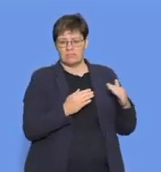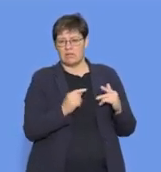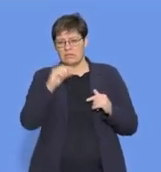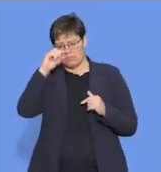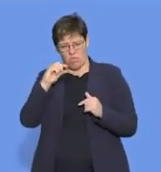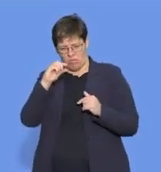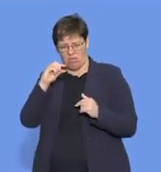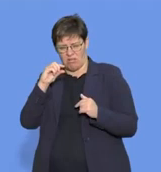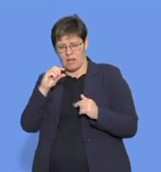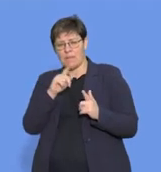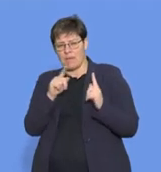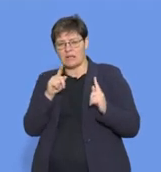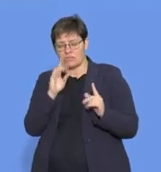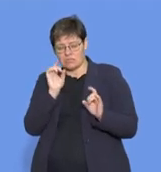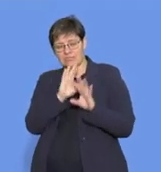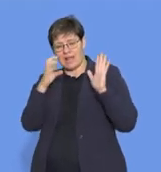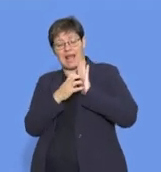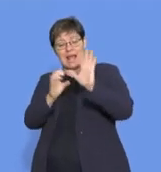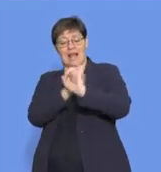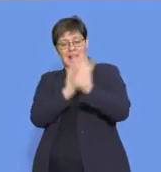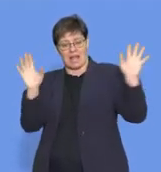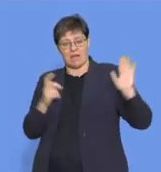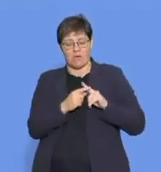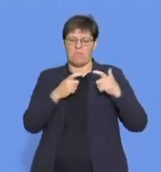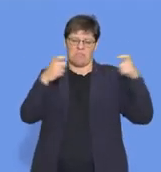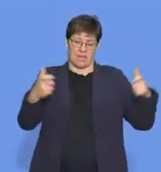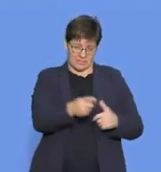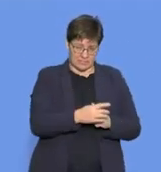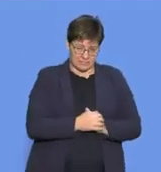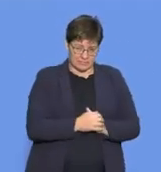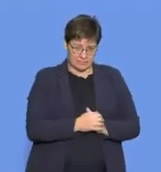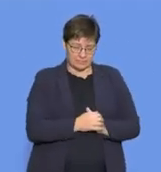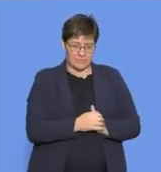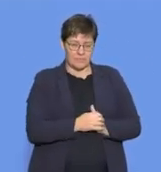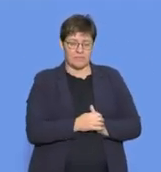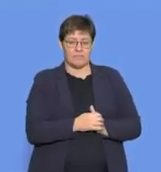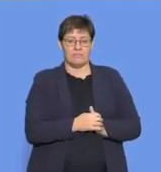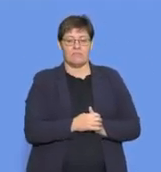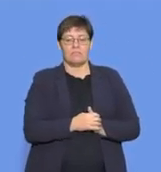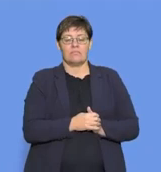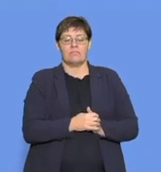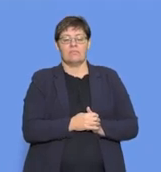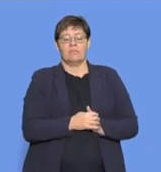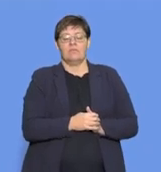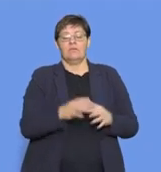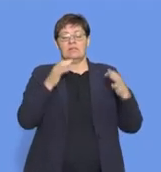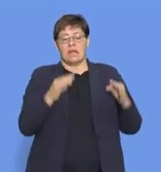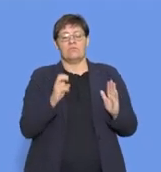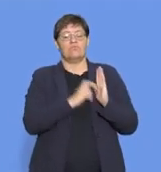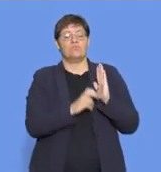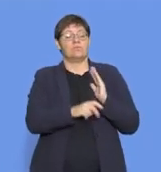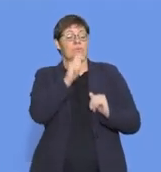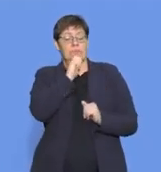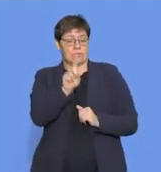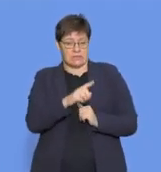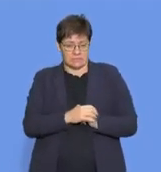so this angle should be smaller. But just to make the diagram clearer, we've drawn it like that. Okay, now we're going to decide